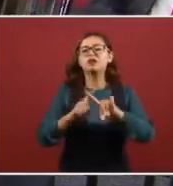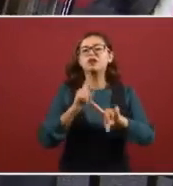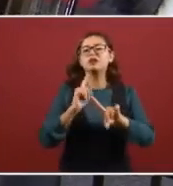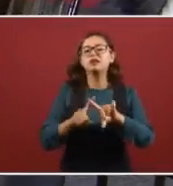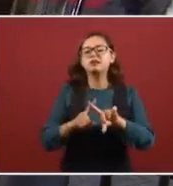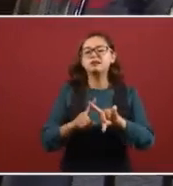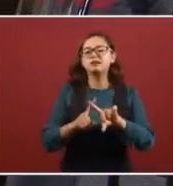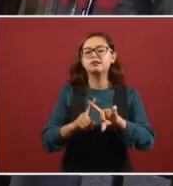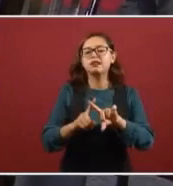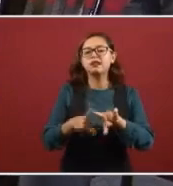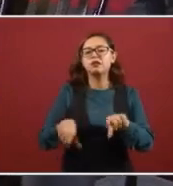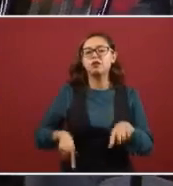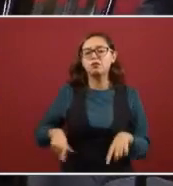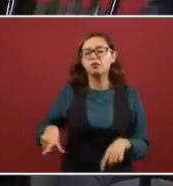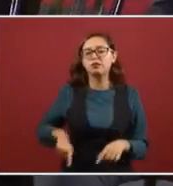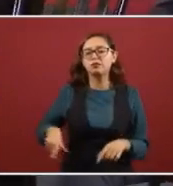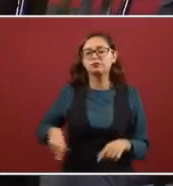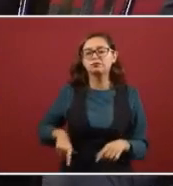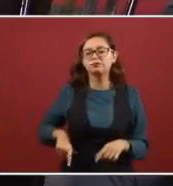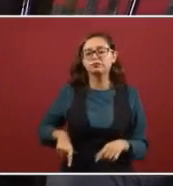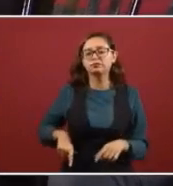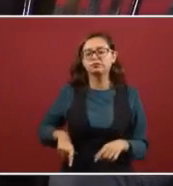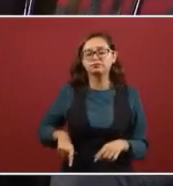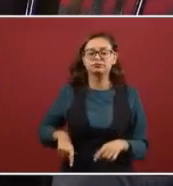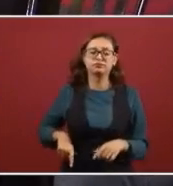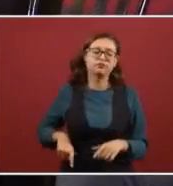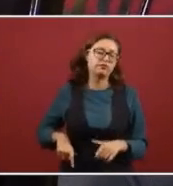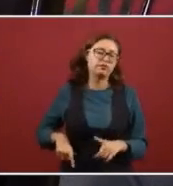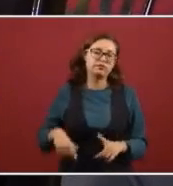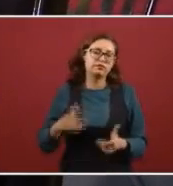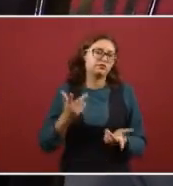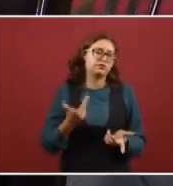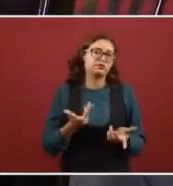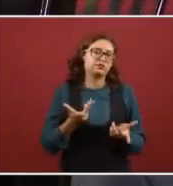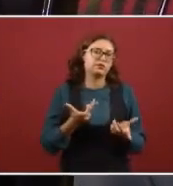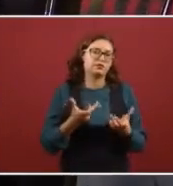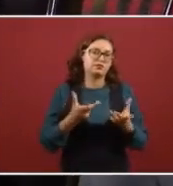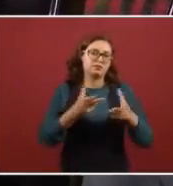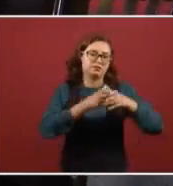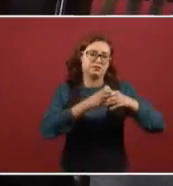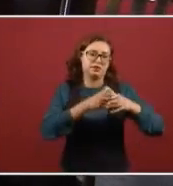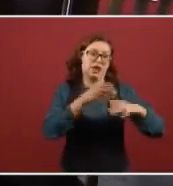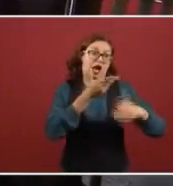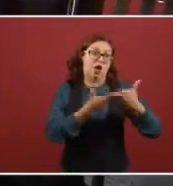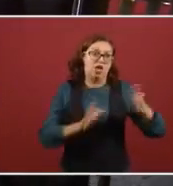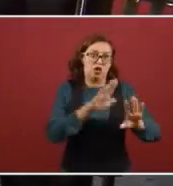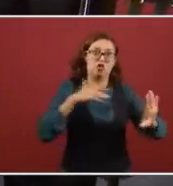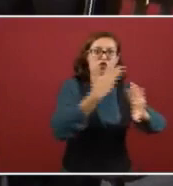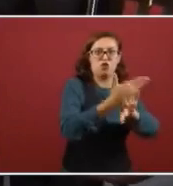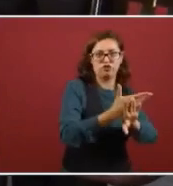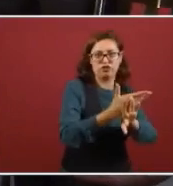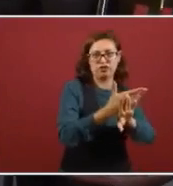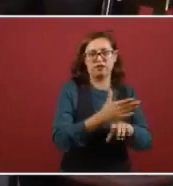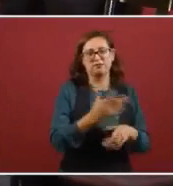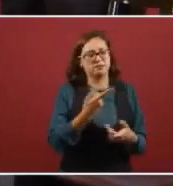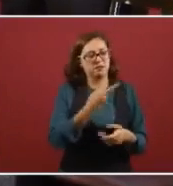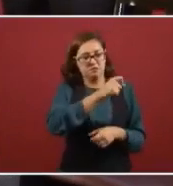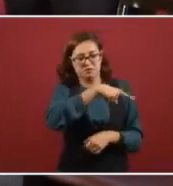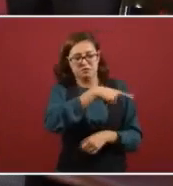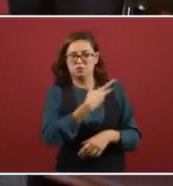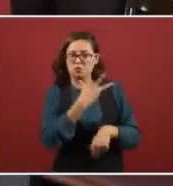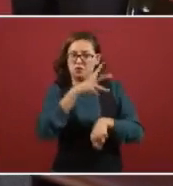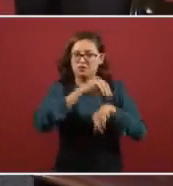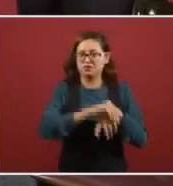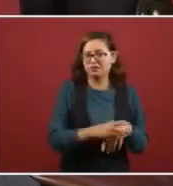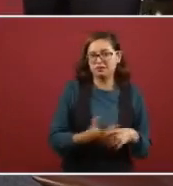los government, que ahora son opositores. those that are now opposers. Entonces, hay que ver las